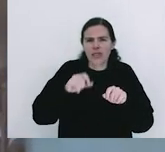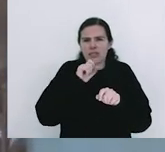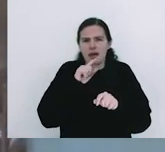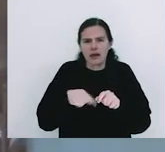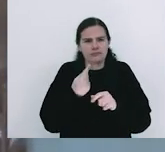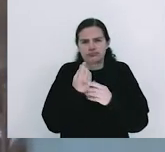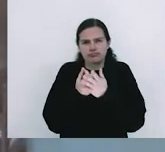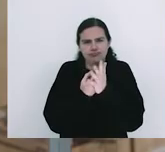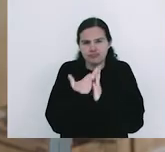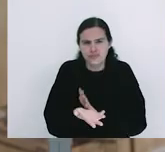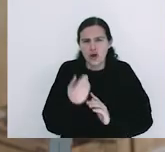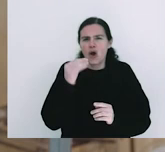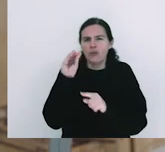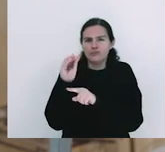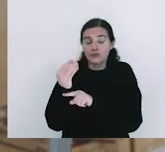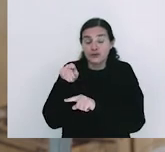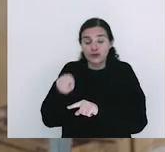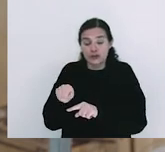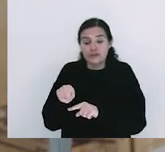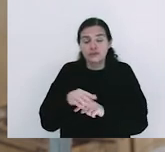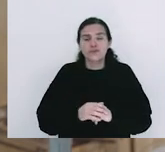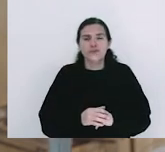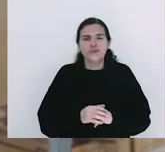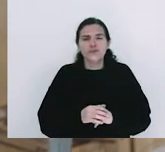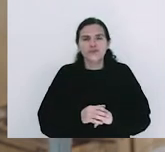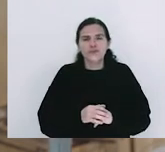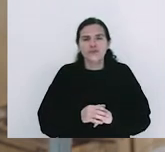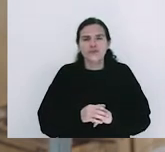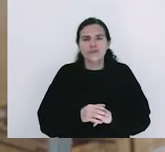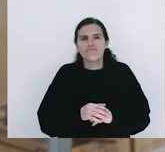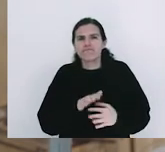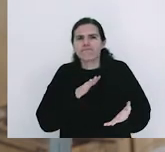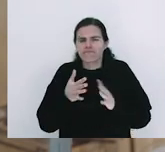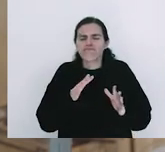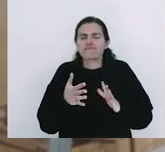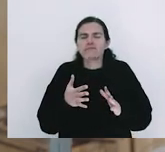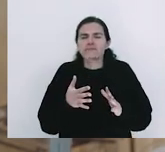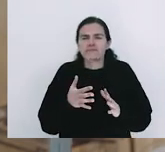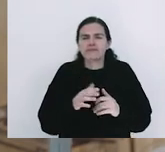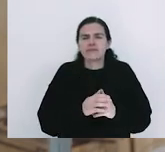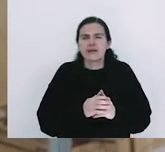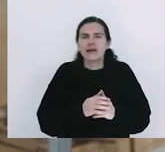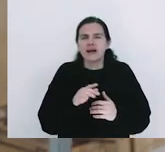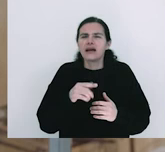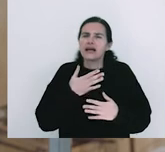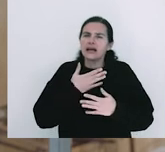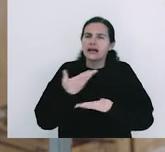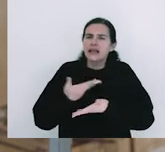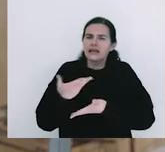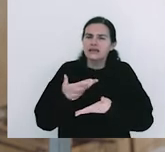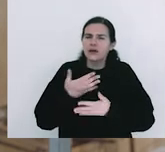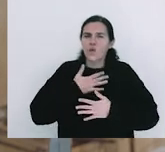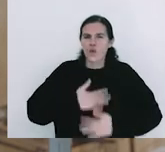chamber pot, object that from far or less seems to have a